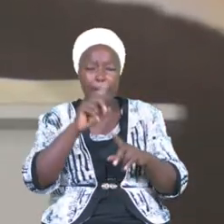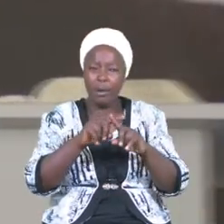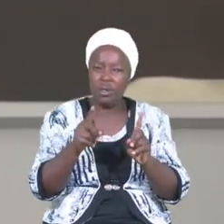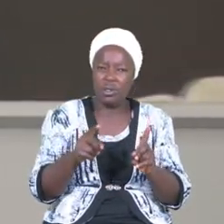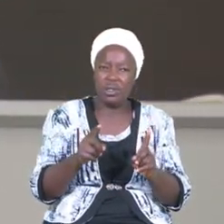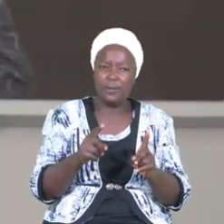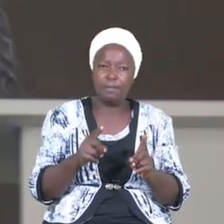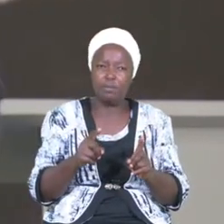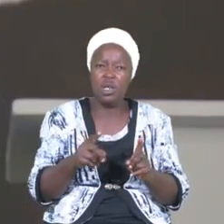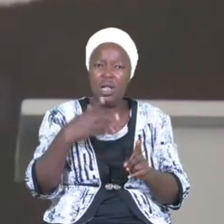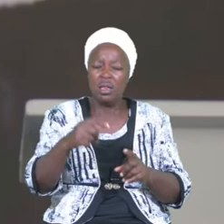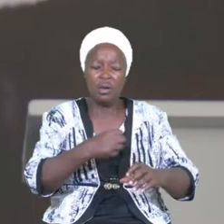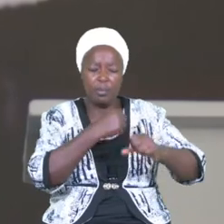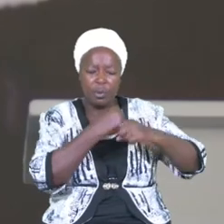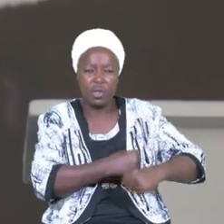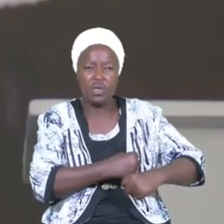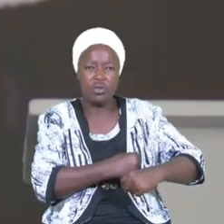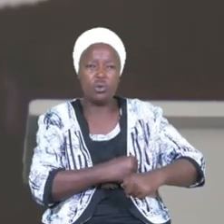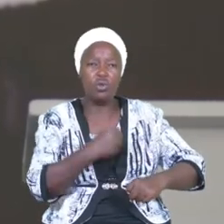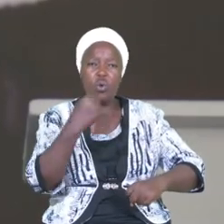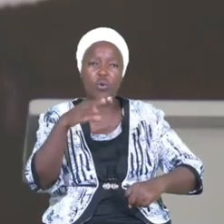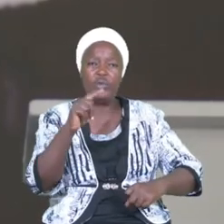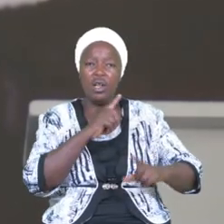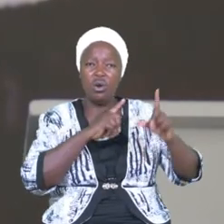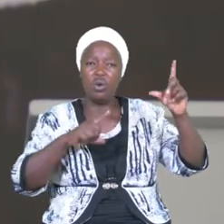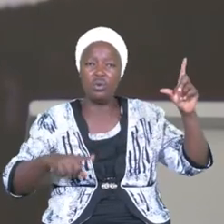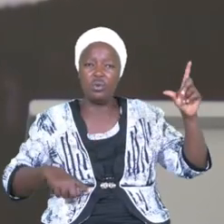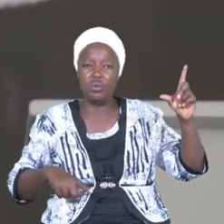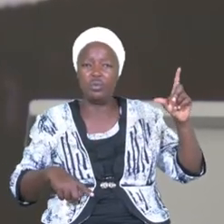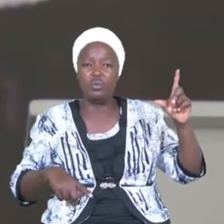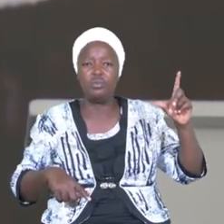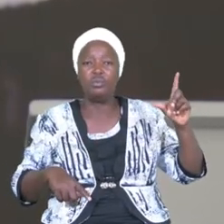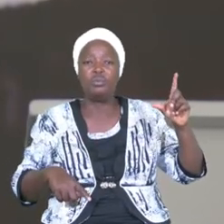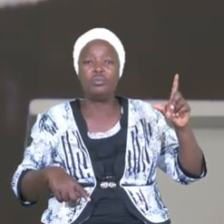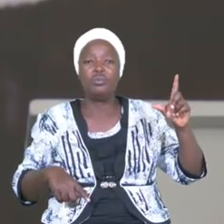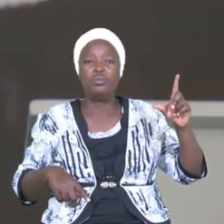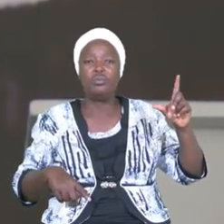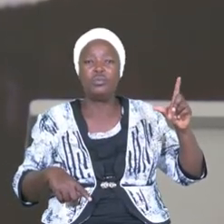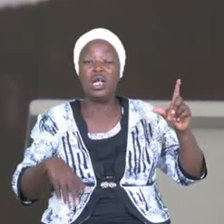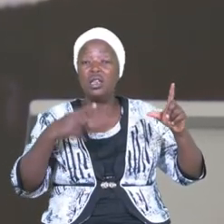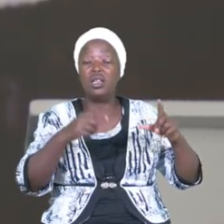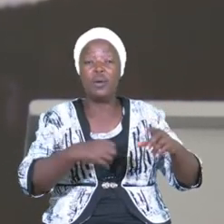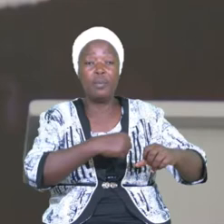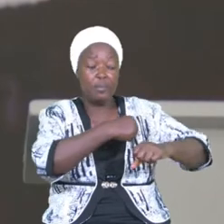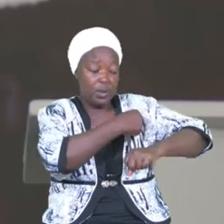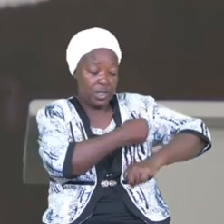the protection of the Lord, the preservation of the